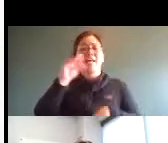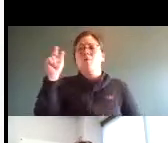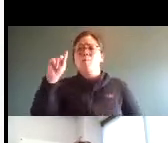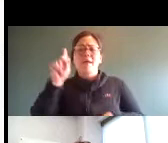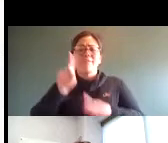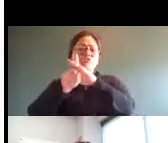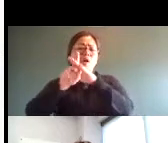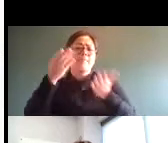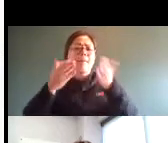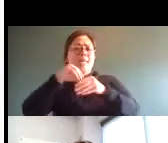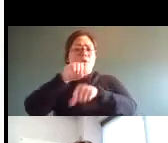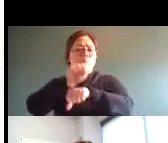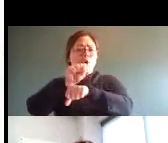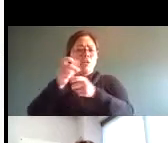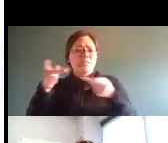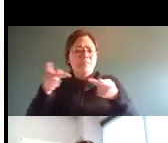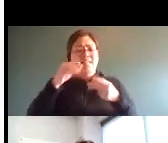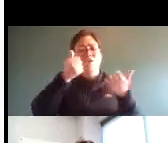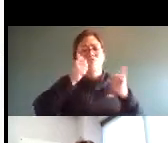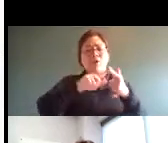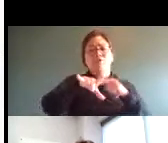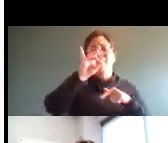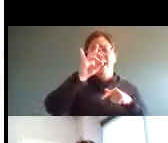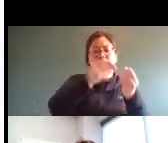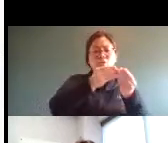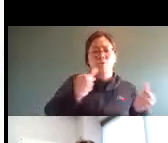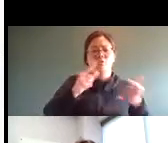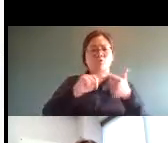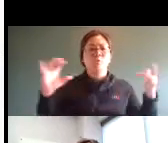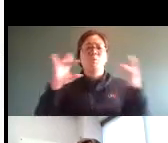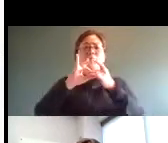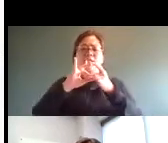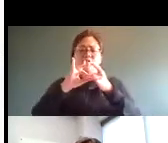workplace and understanding reasonable solutions for bridging the language gap in the workplace.